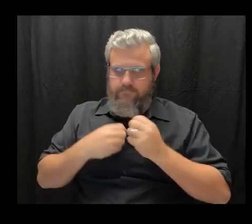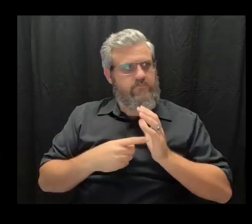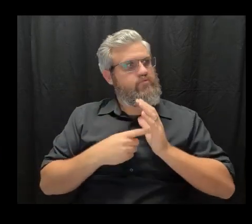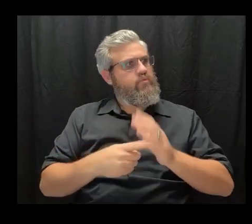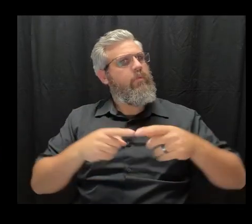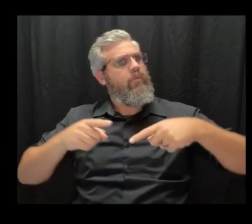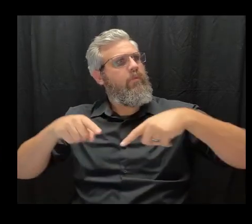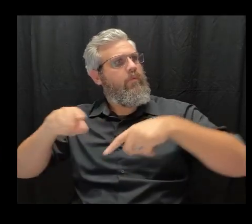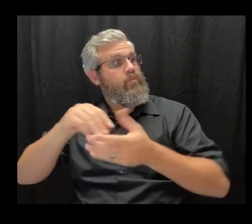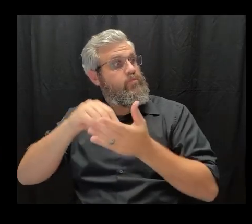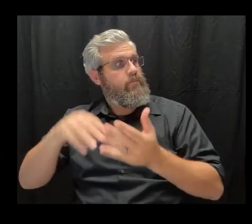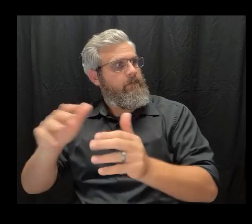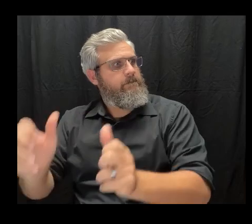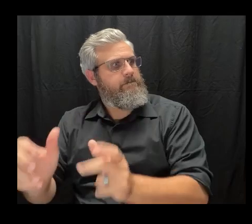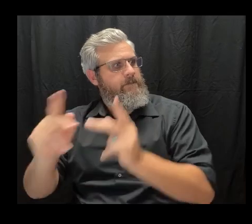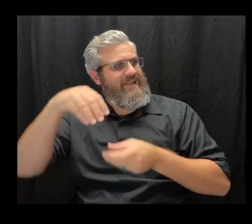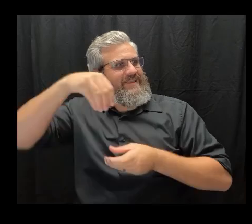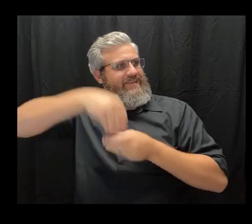welcomed into the classroom community.